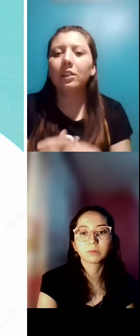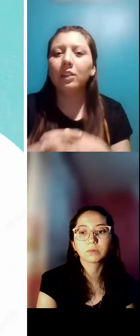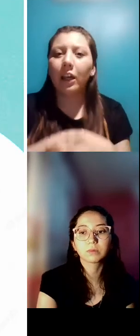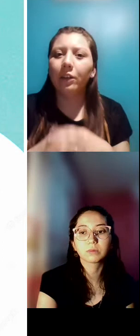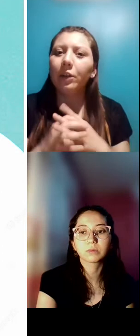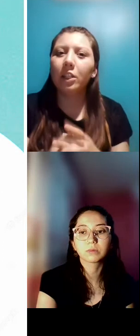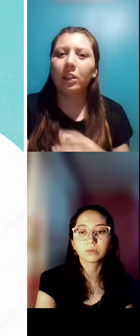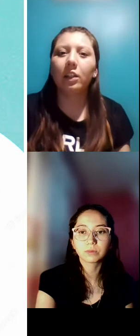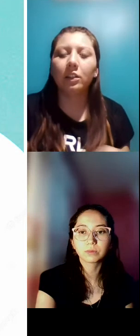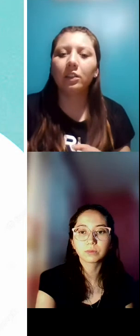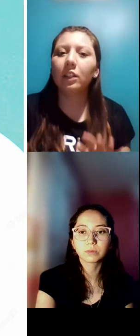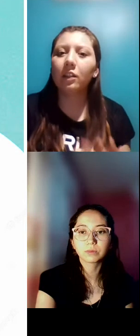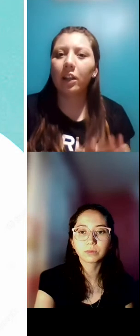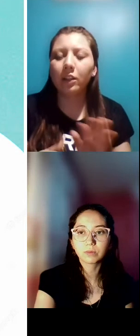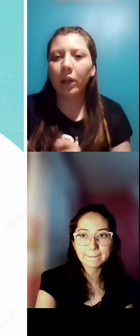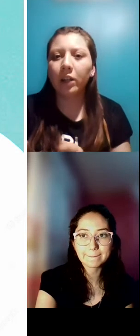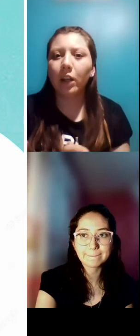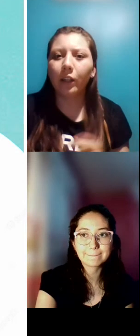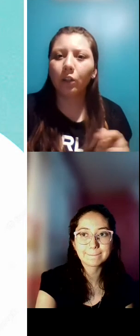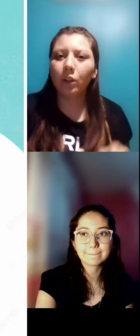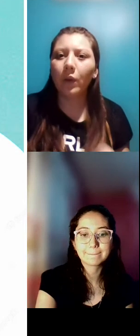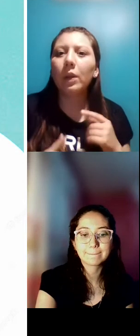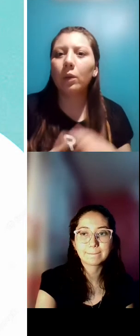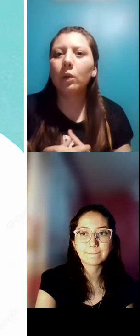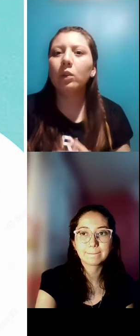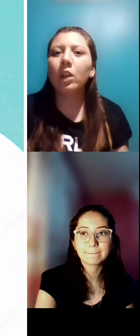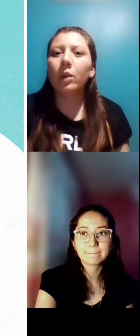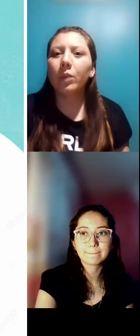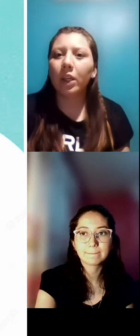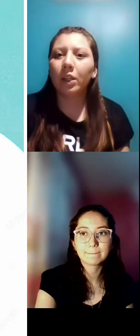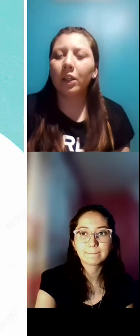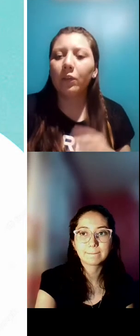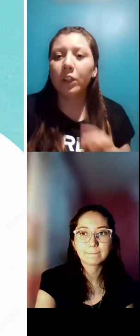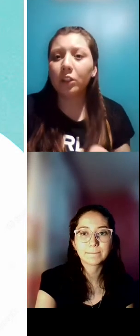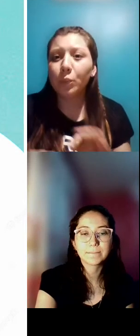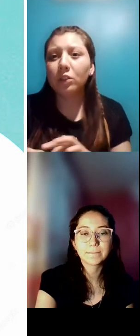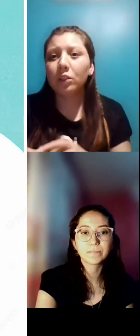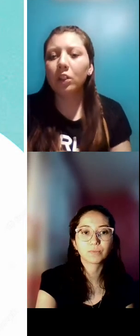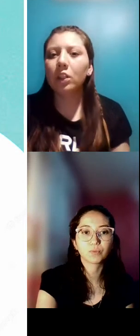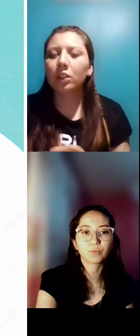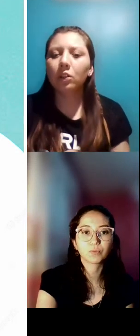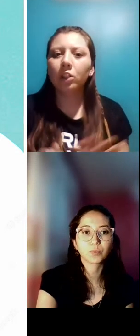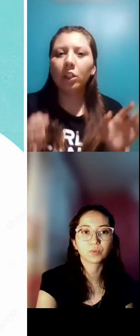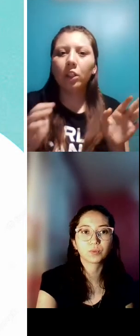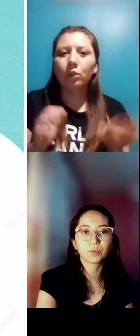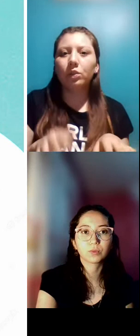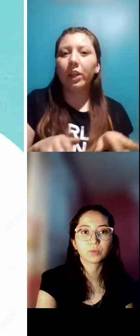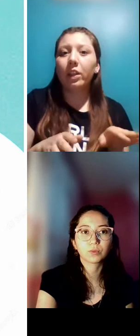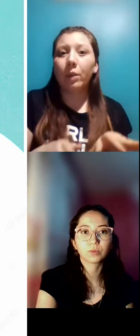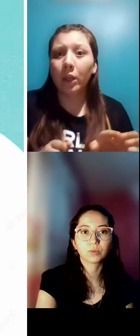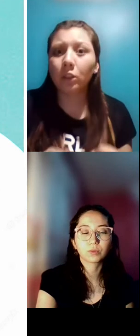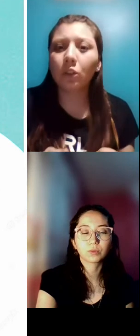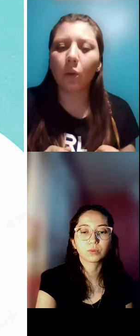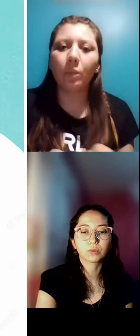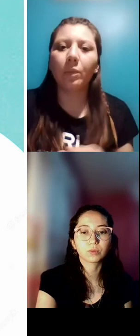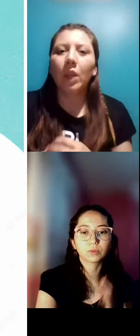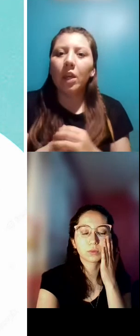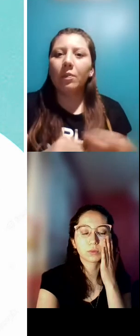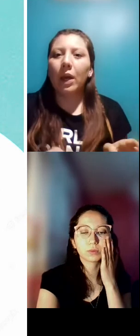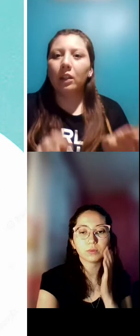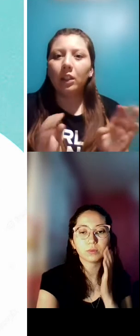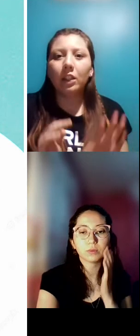Historical details and origin. In 1681, Anthony Boulenhout became the first person in history to set a